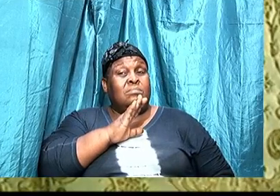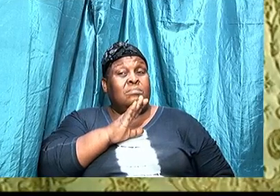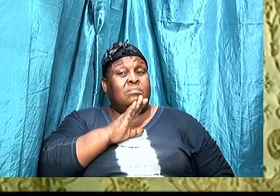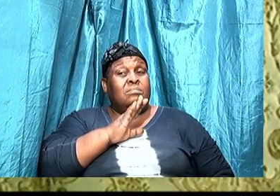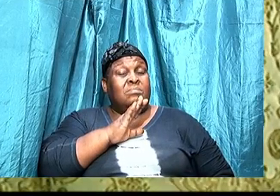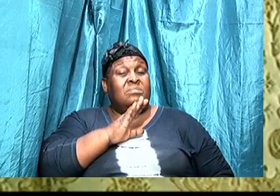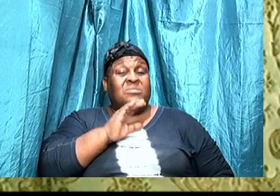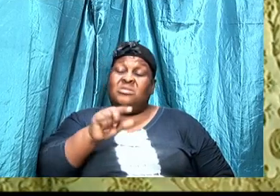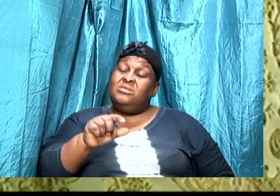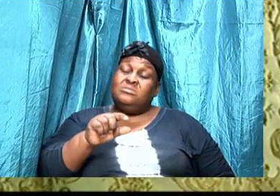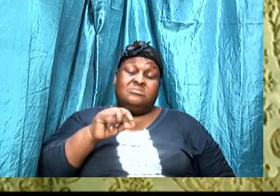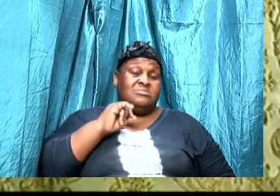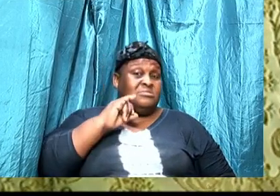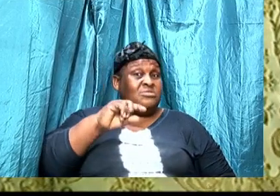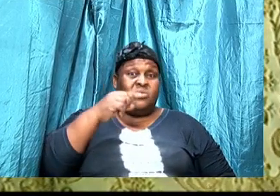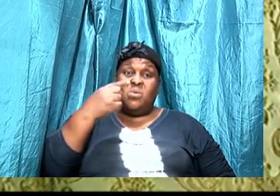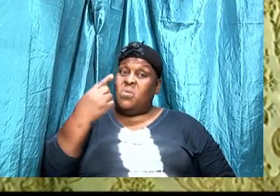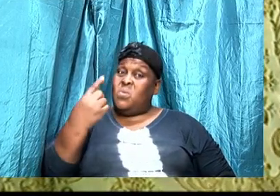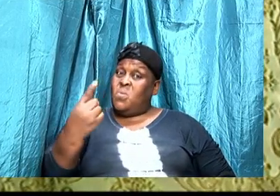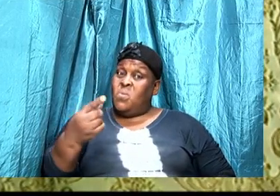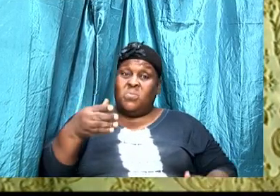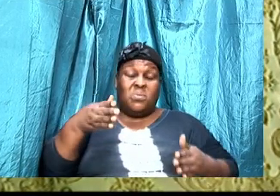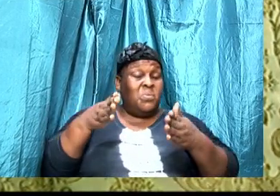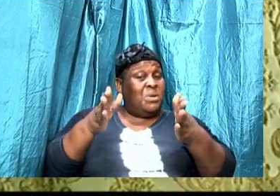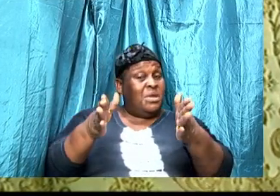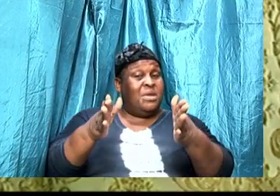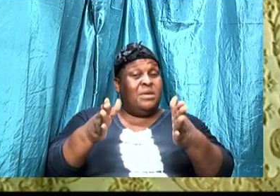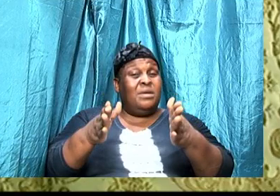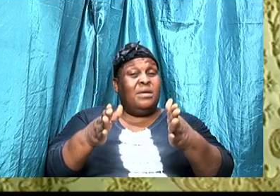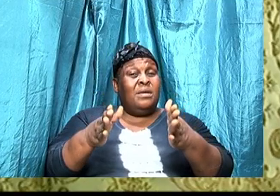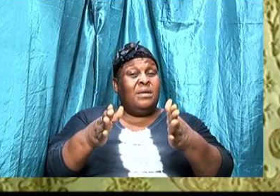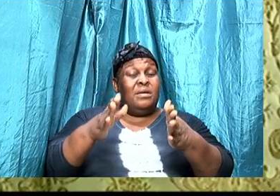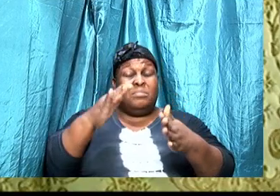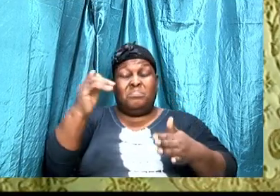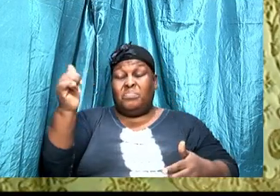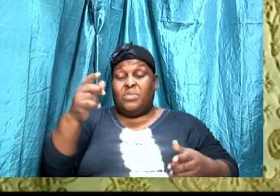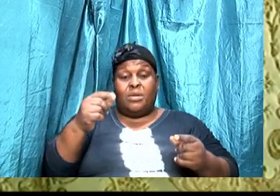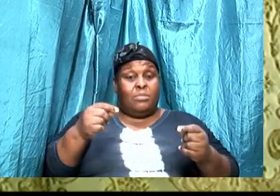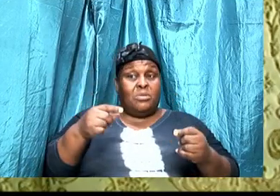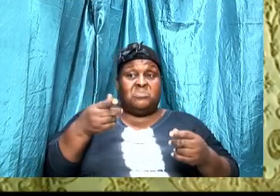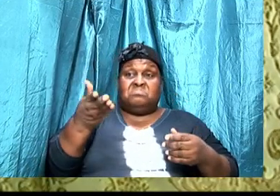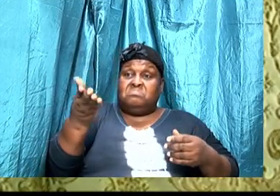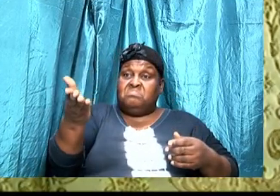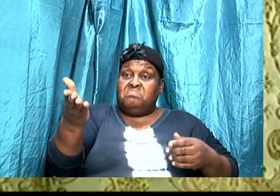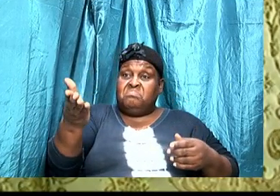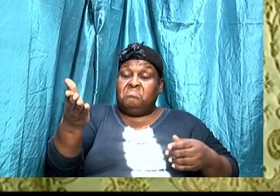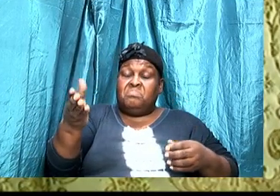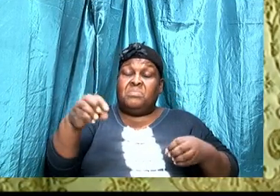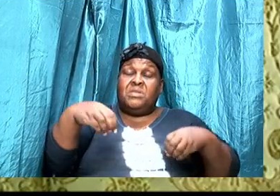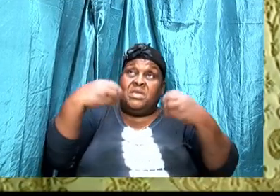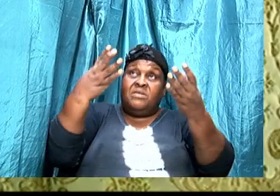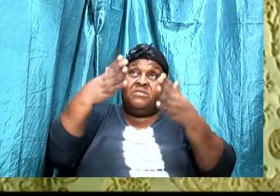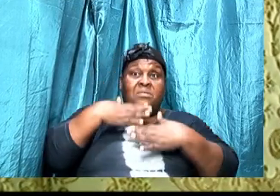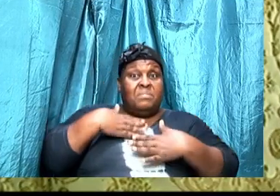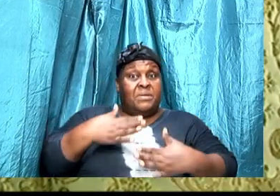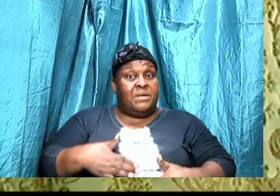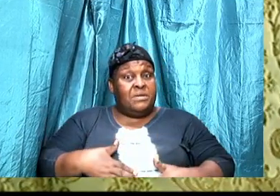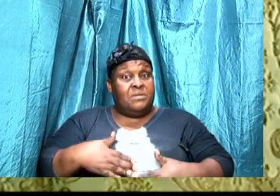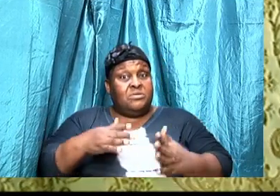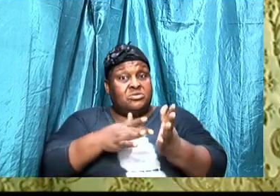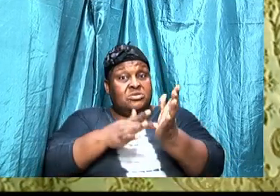This is the only thing, you know, this is the only way. By doing this, we would basically